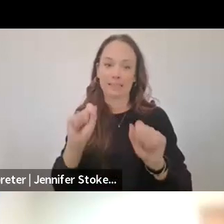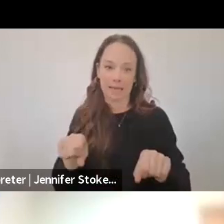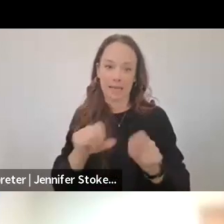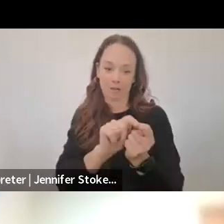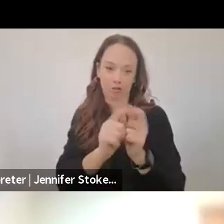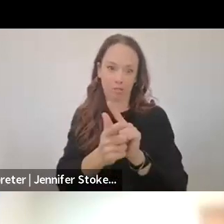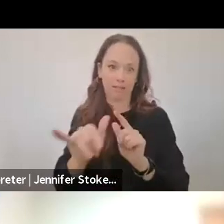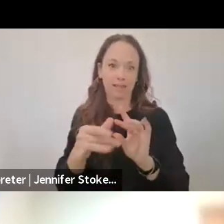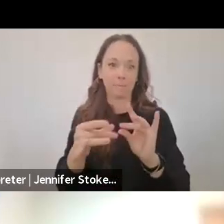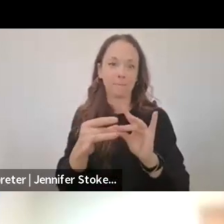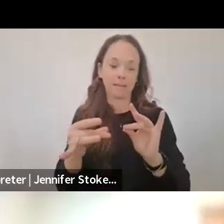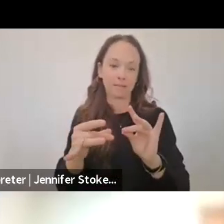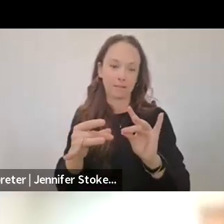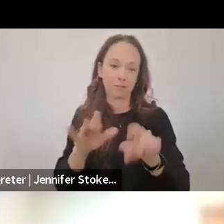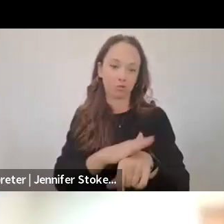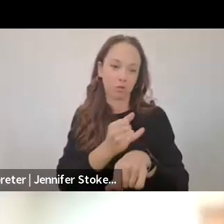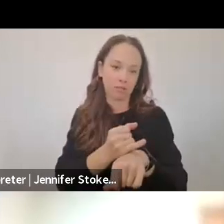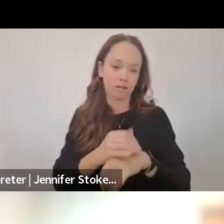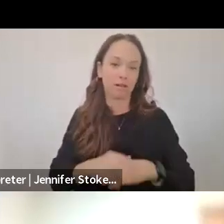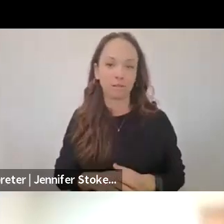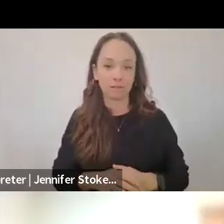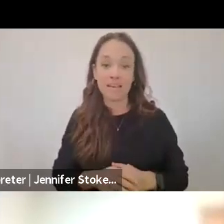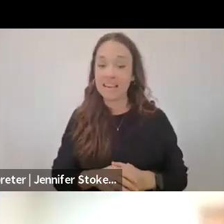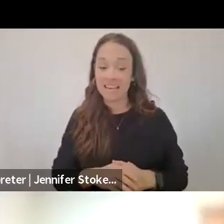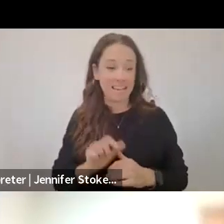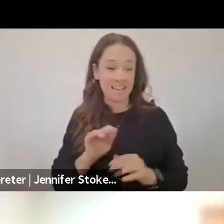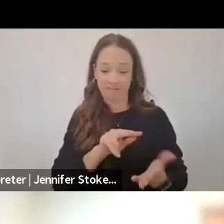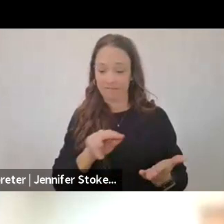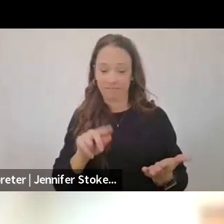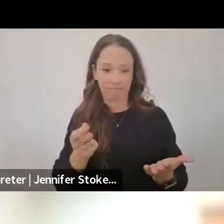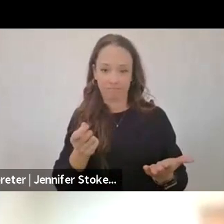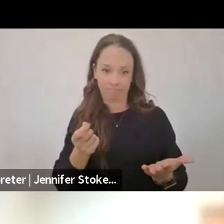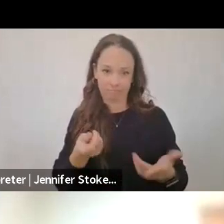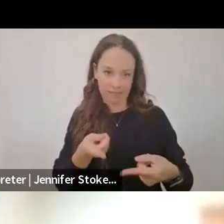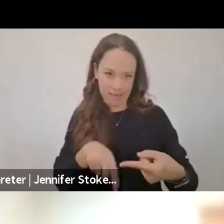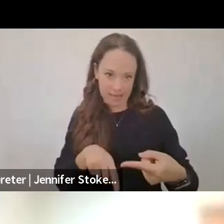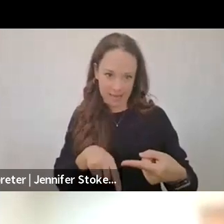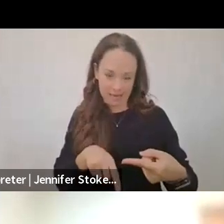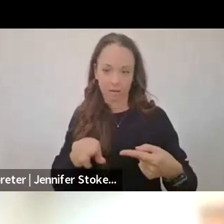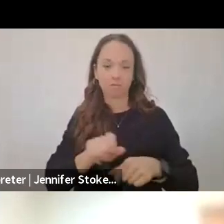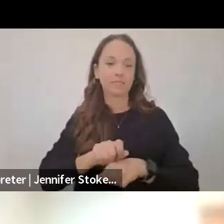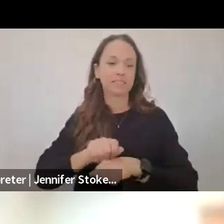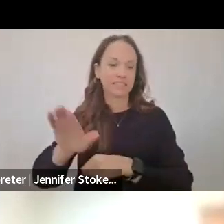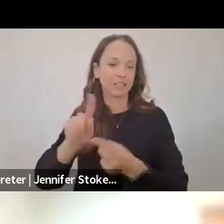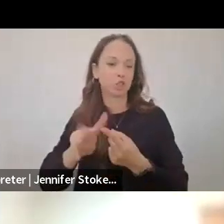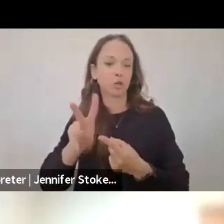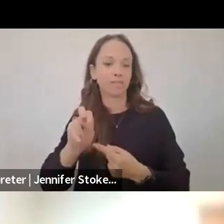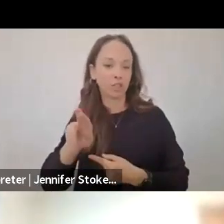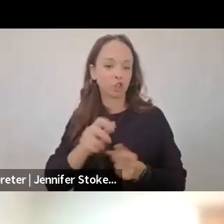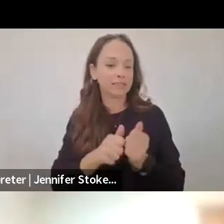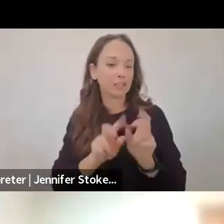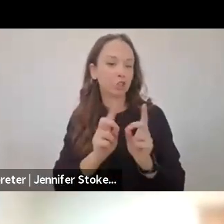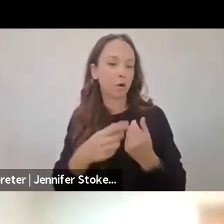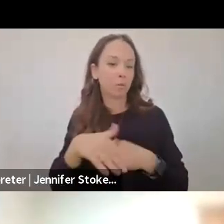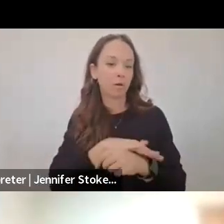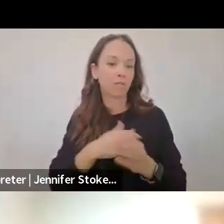If we can't do, like I said, anything, we send it to the vendor, and then we ask the departments to cover for the cost. But we